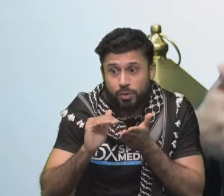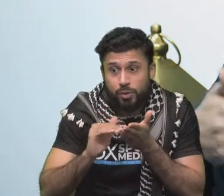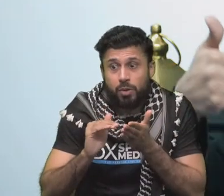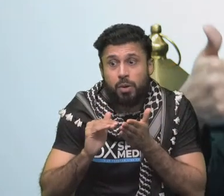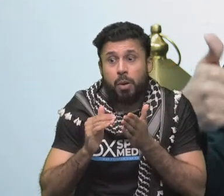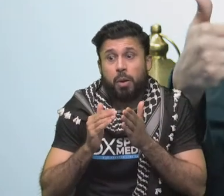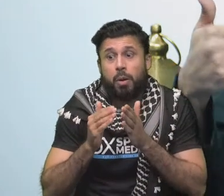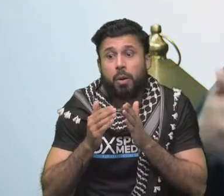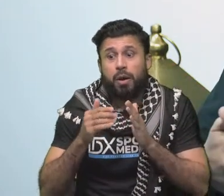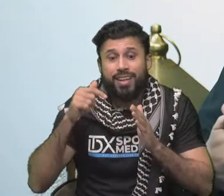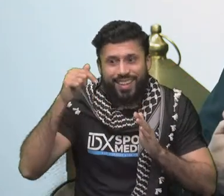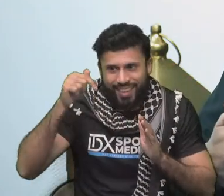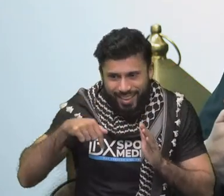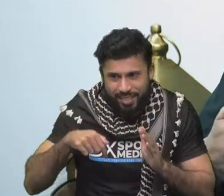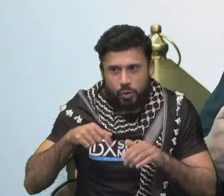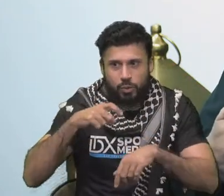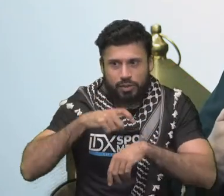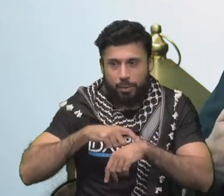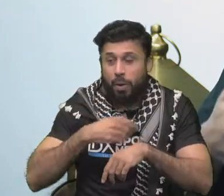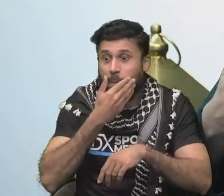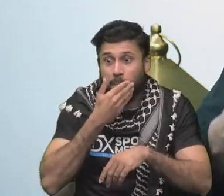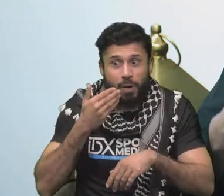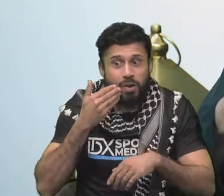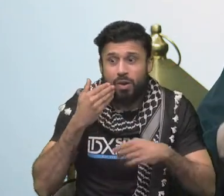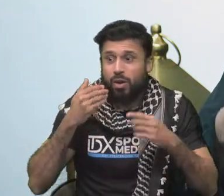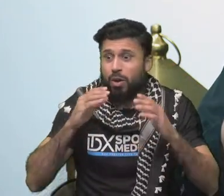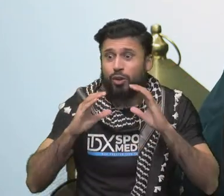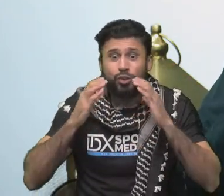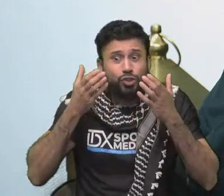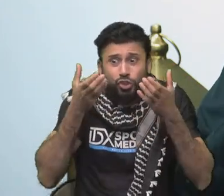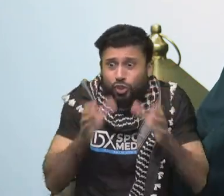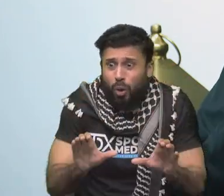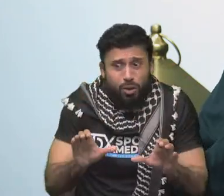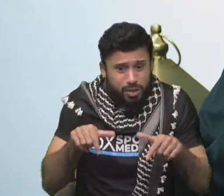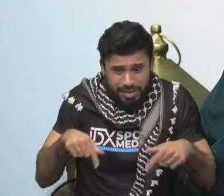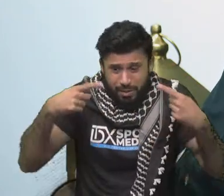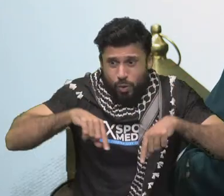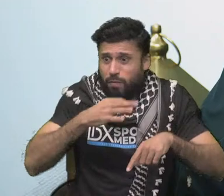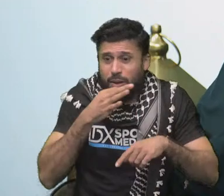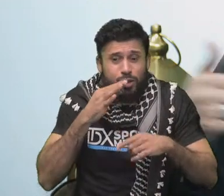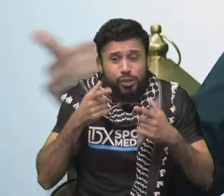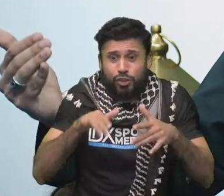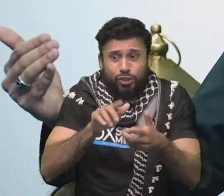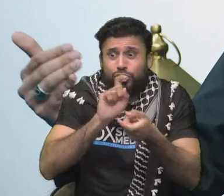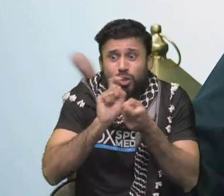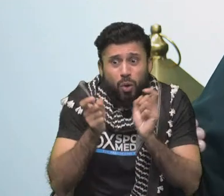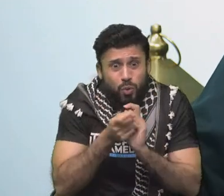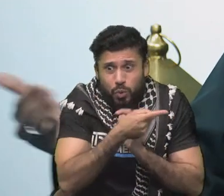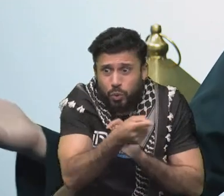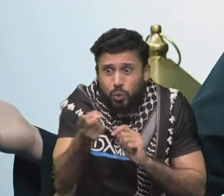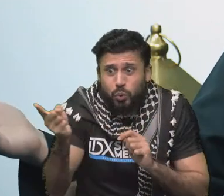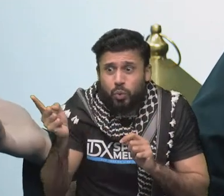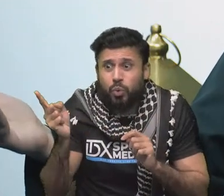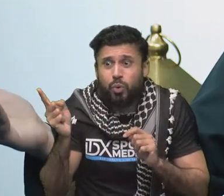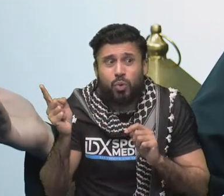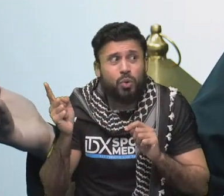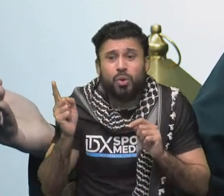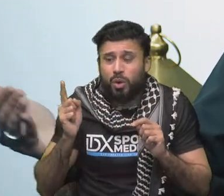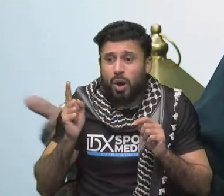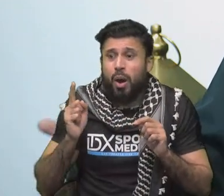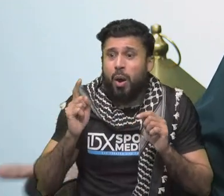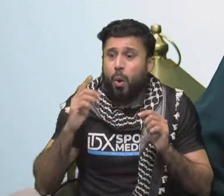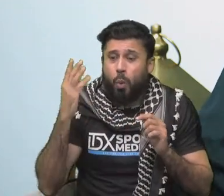is a chance for you to change and to say, no, I'm going to stop making excuses for myself by looking around and saying, everybody else does